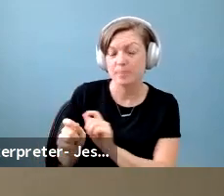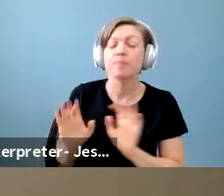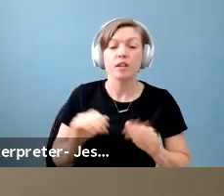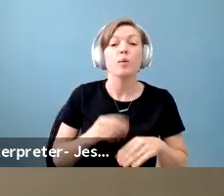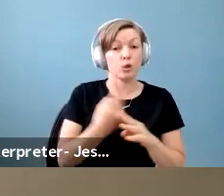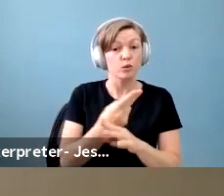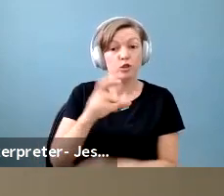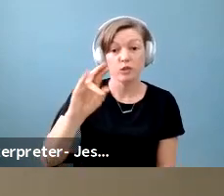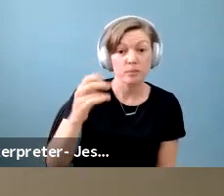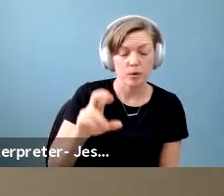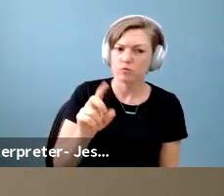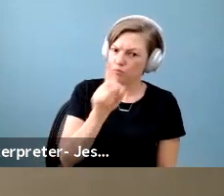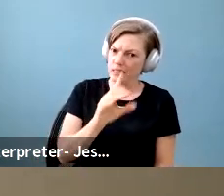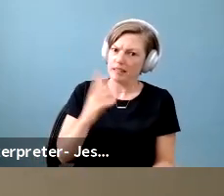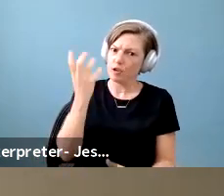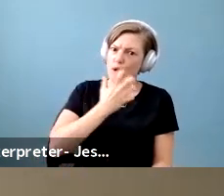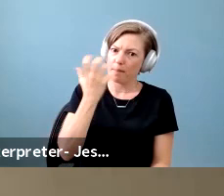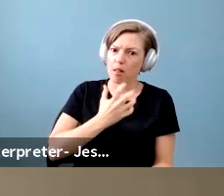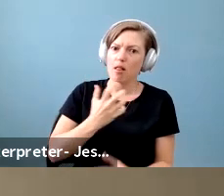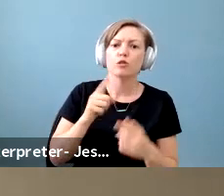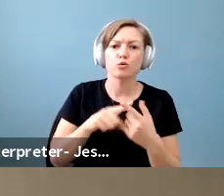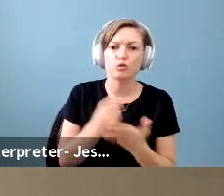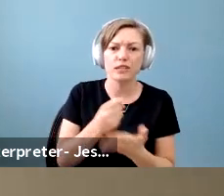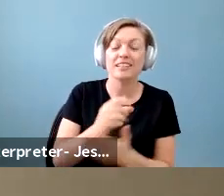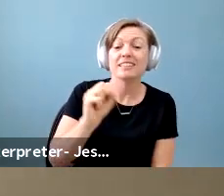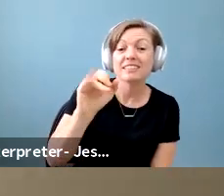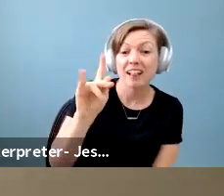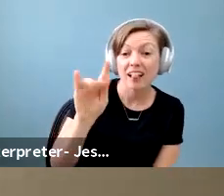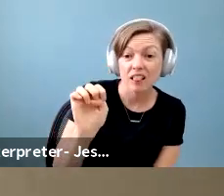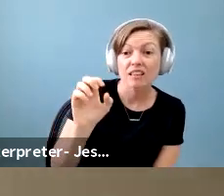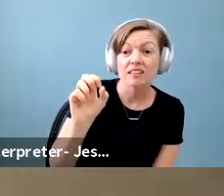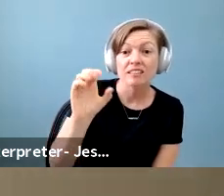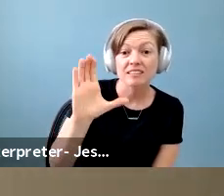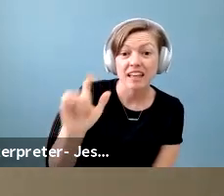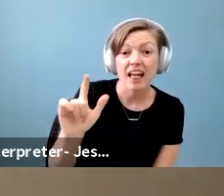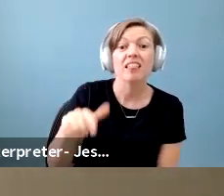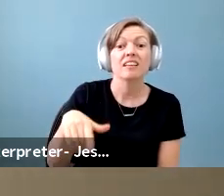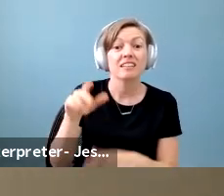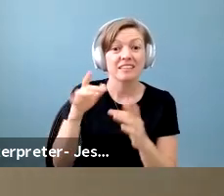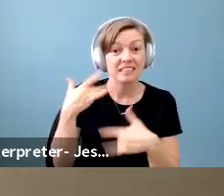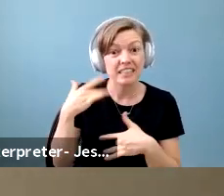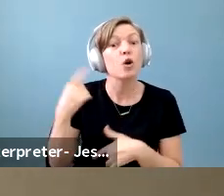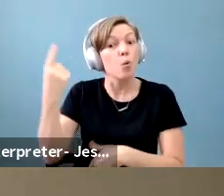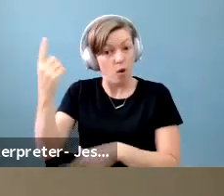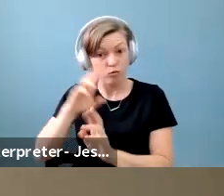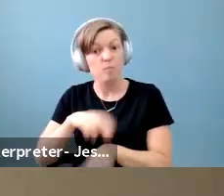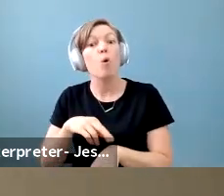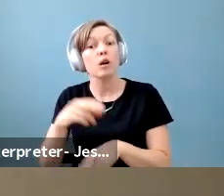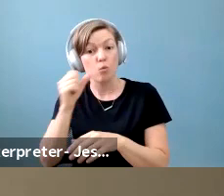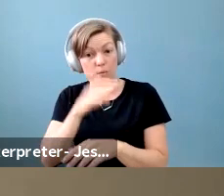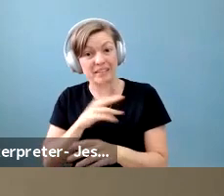and it is truly incredible to treat, for instance, sickle cell disease. And it's reported that a woman has been cured by using